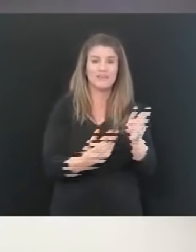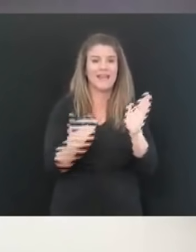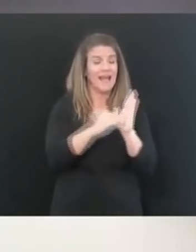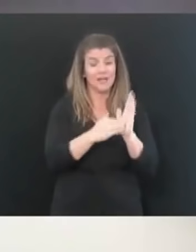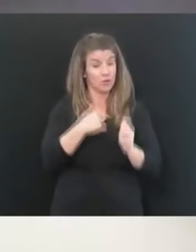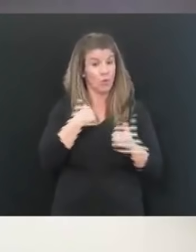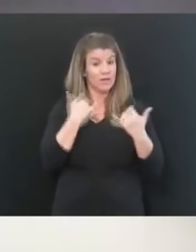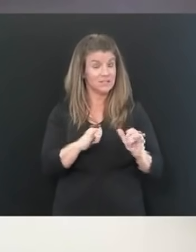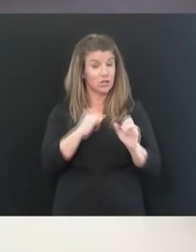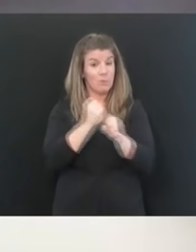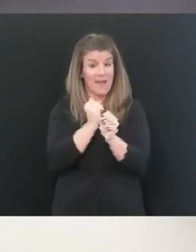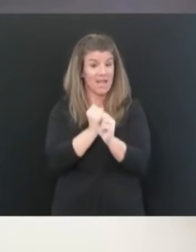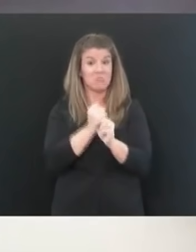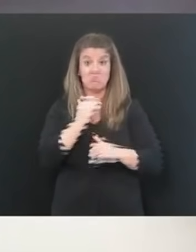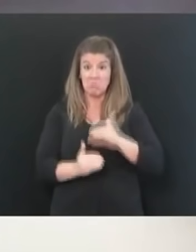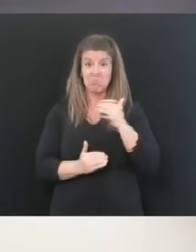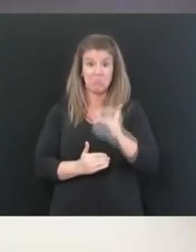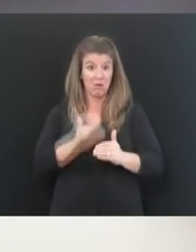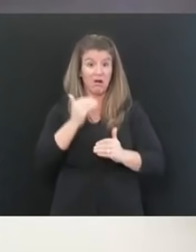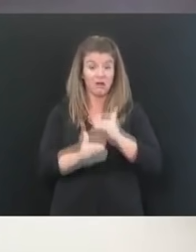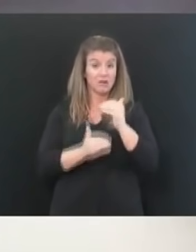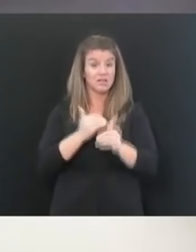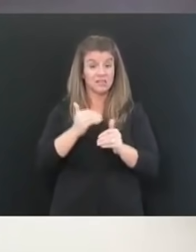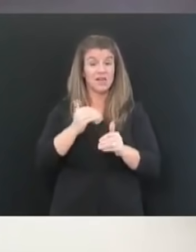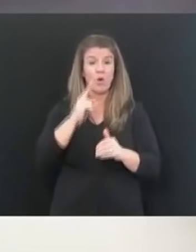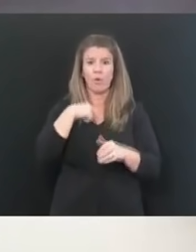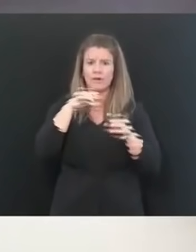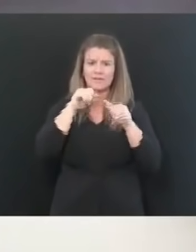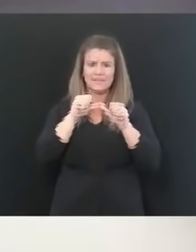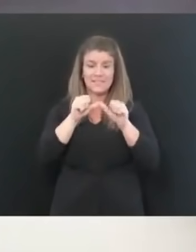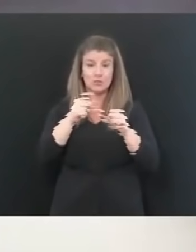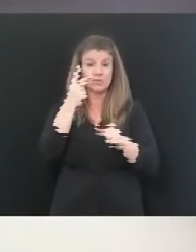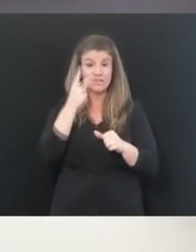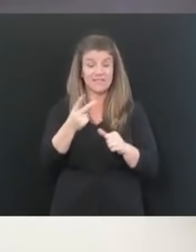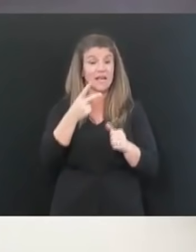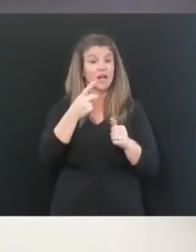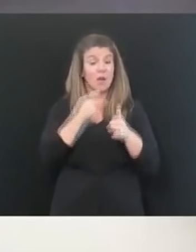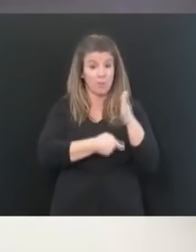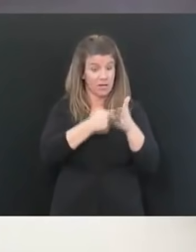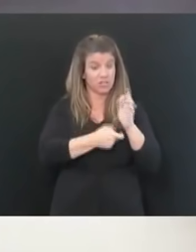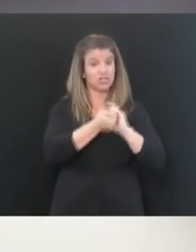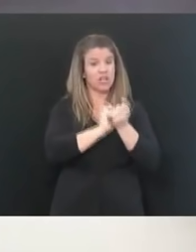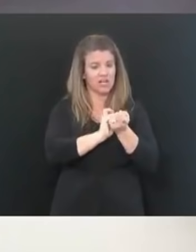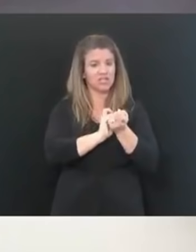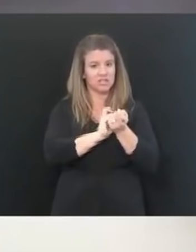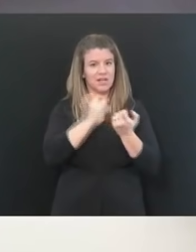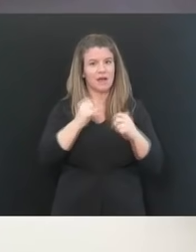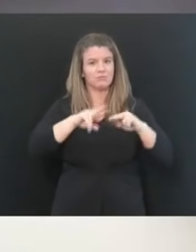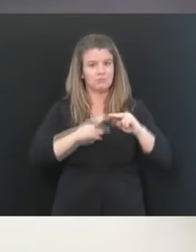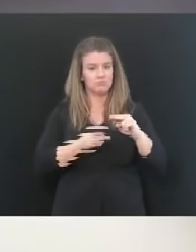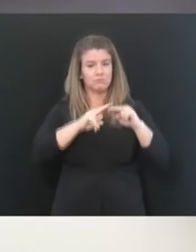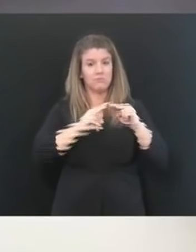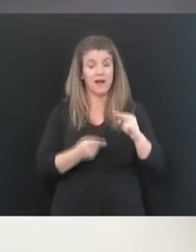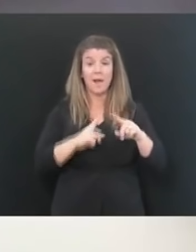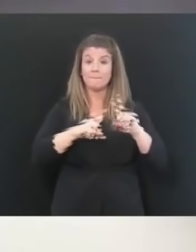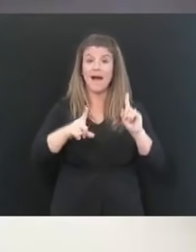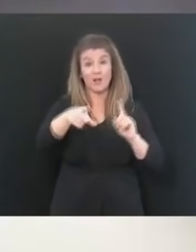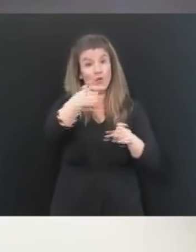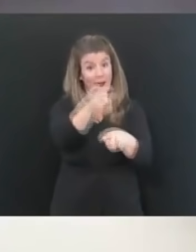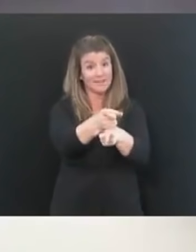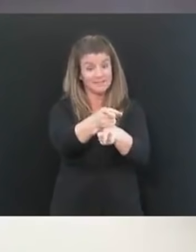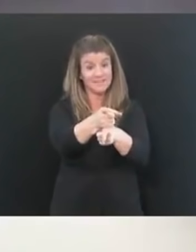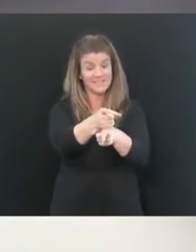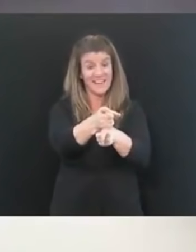good progress on that front. We're continuing to see prices change in the downward direction. But early on, you are